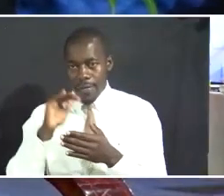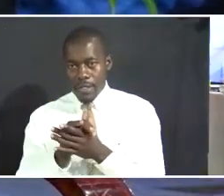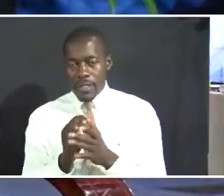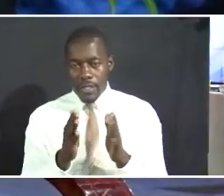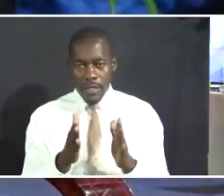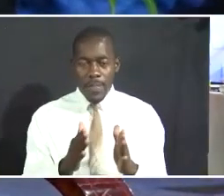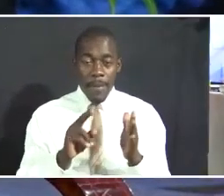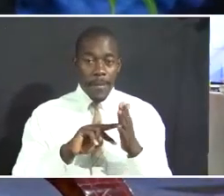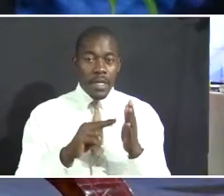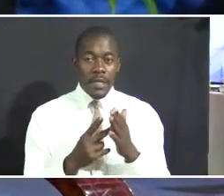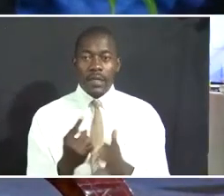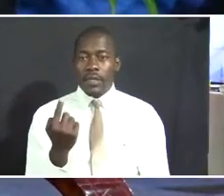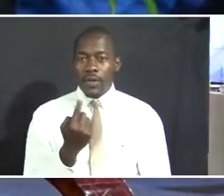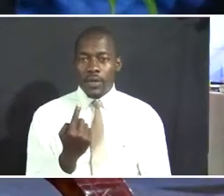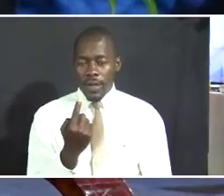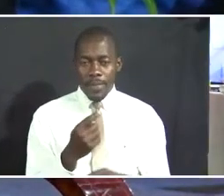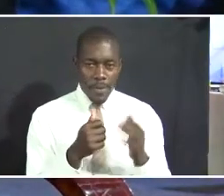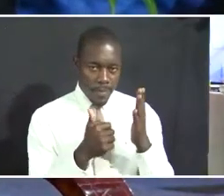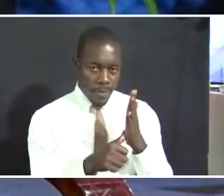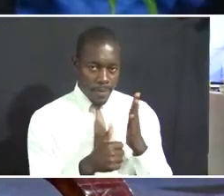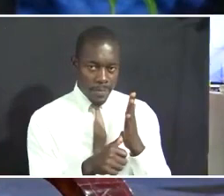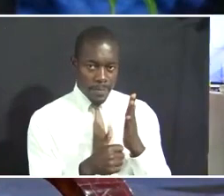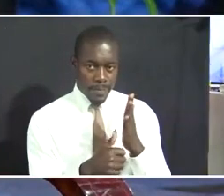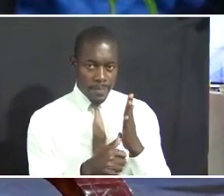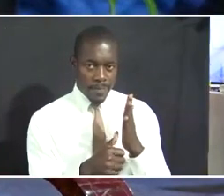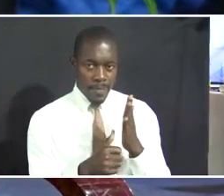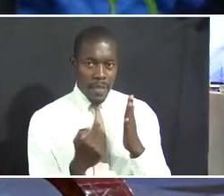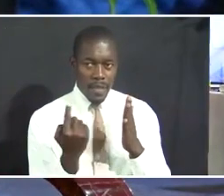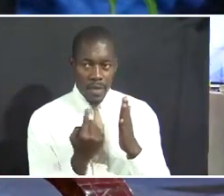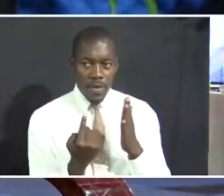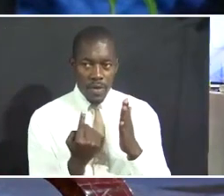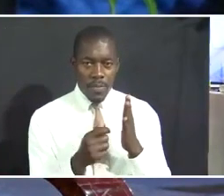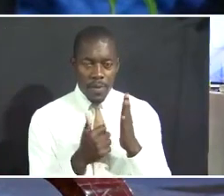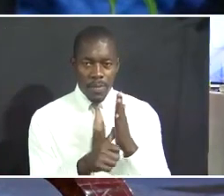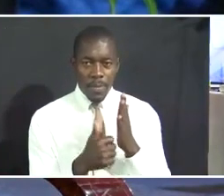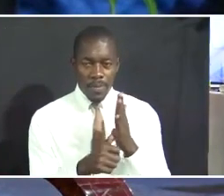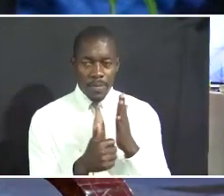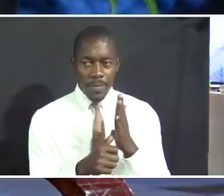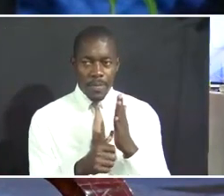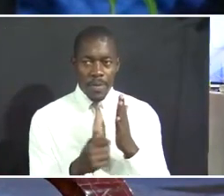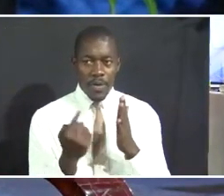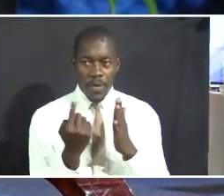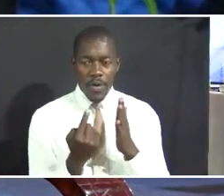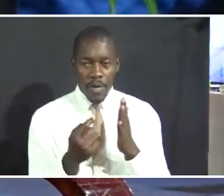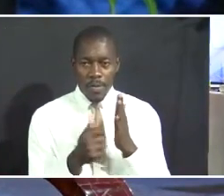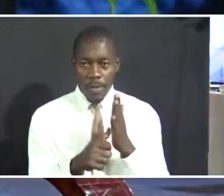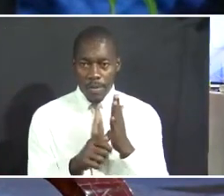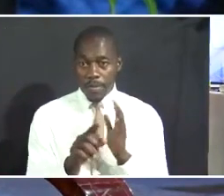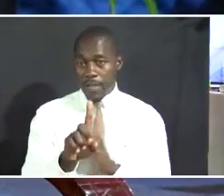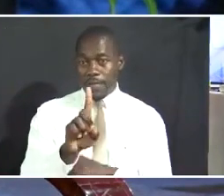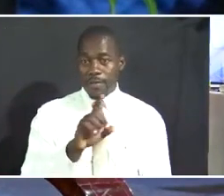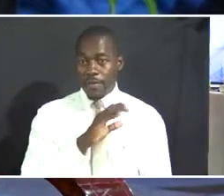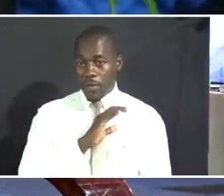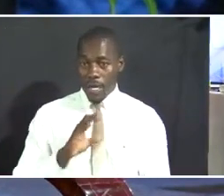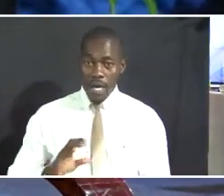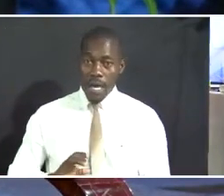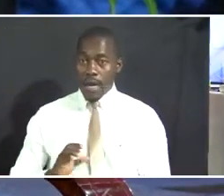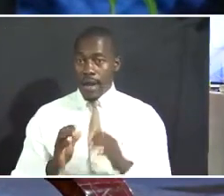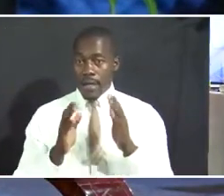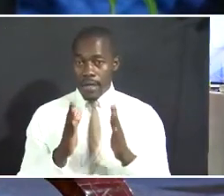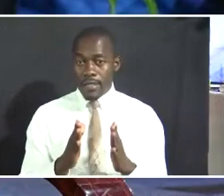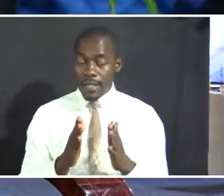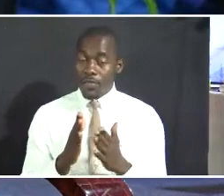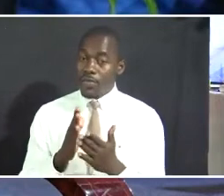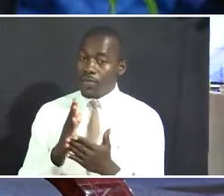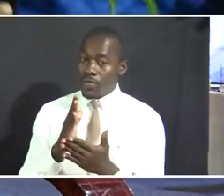The only problem with us human beings is when you are a Christian, you are